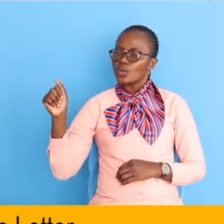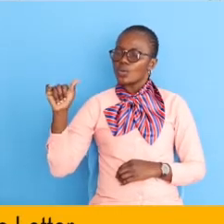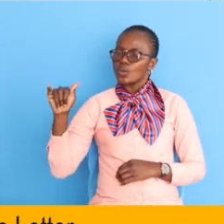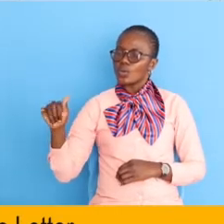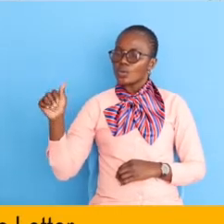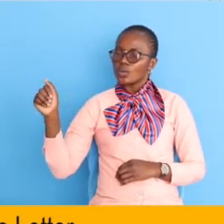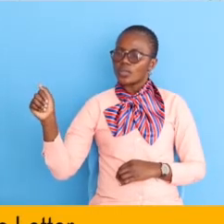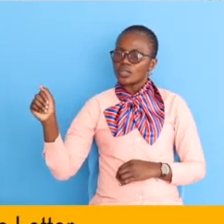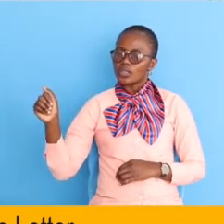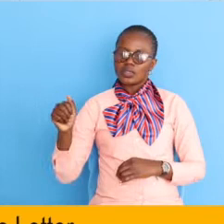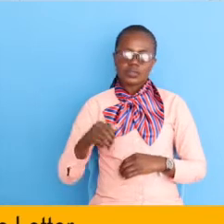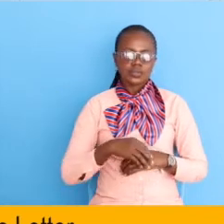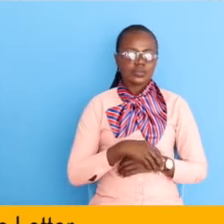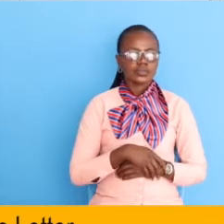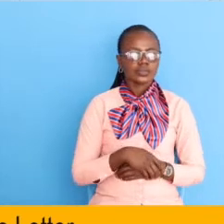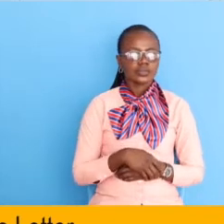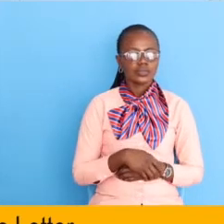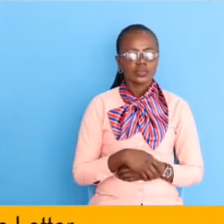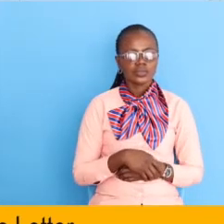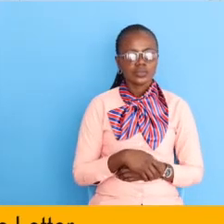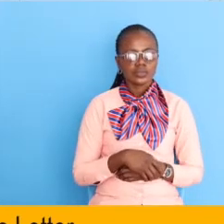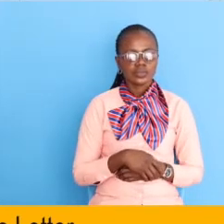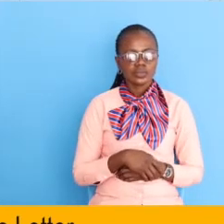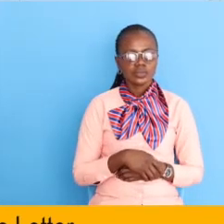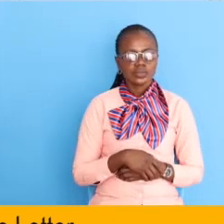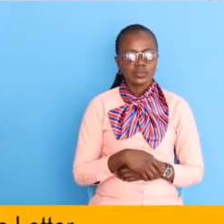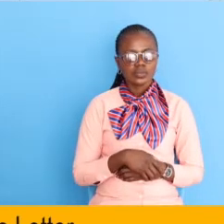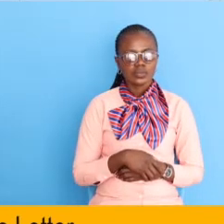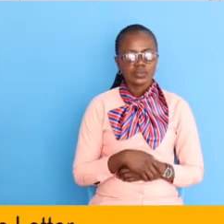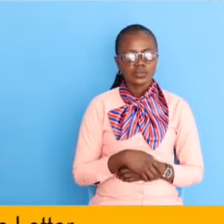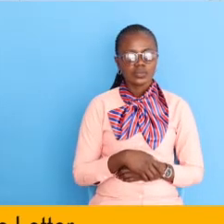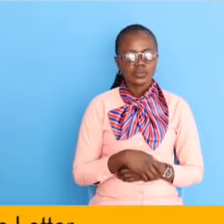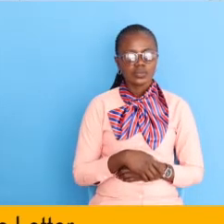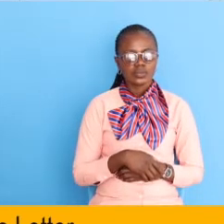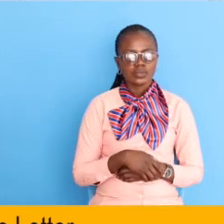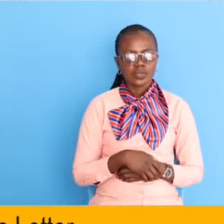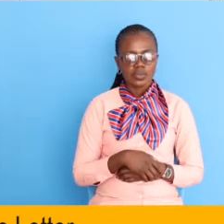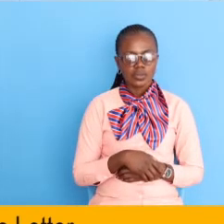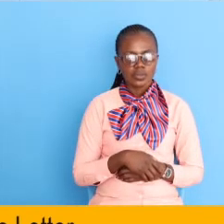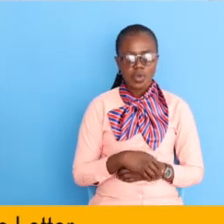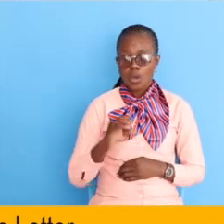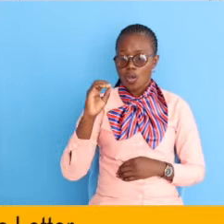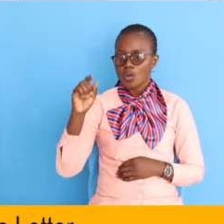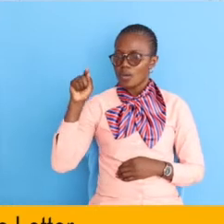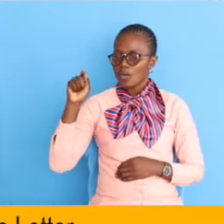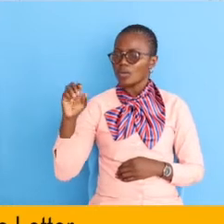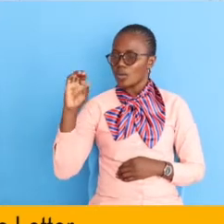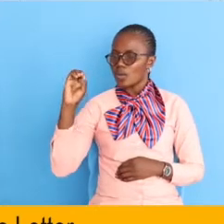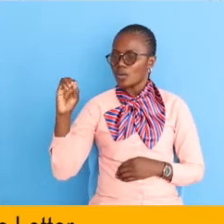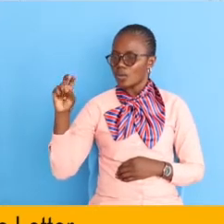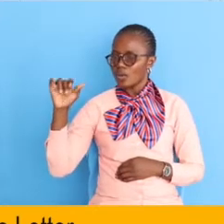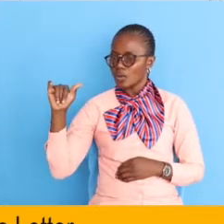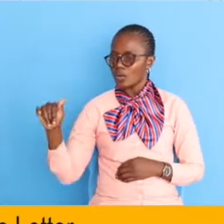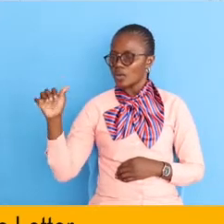And so that is what and how it could be written. O, full stop, Oyaya. And that is